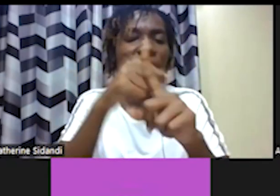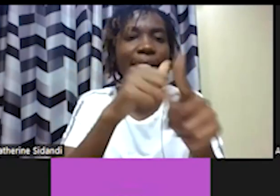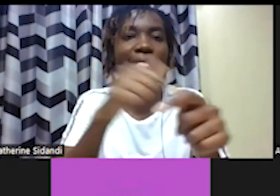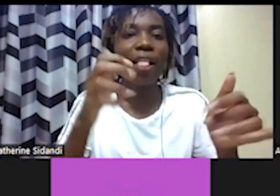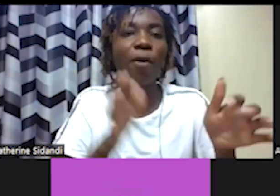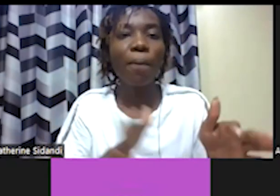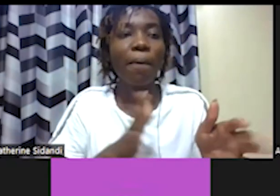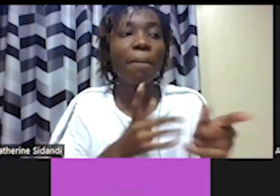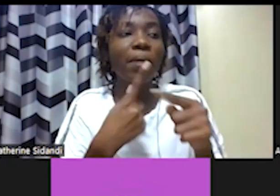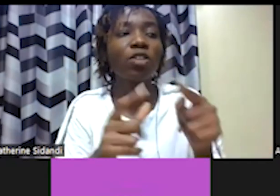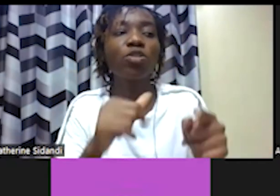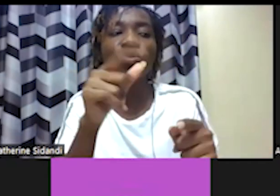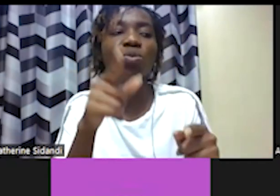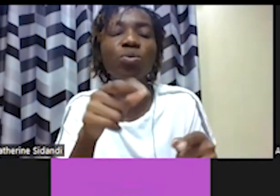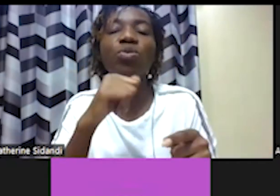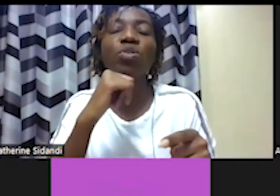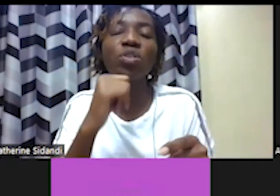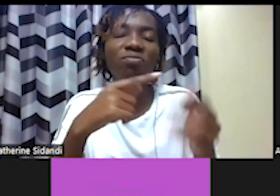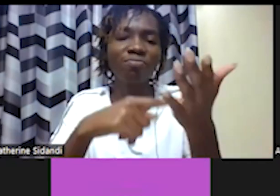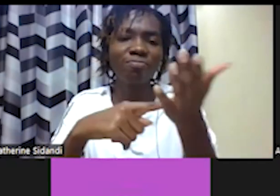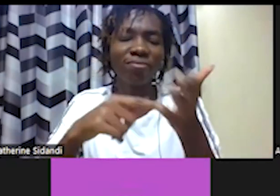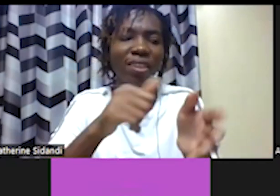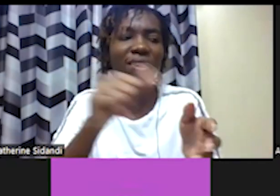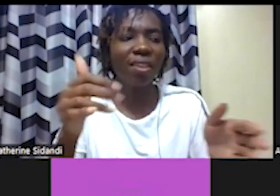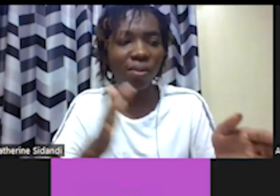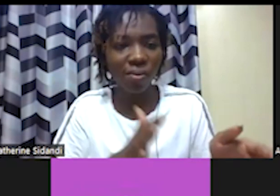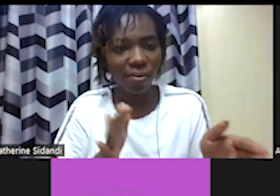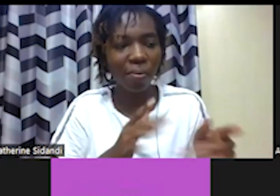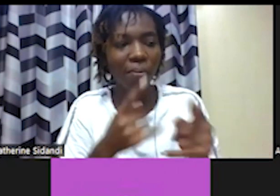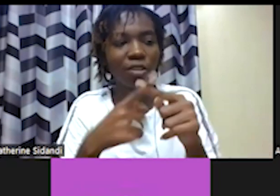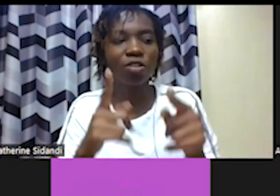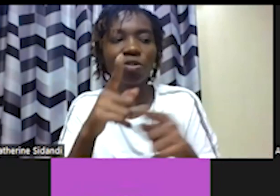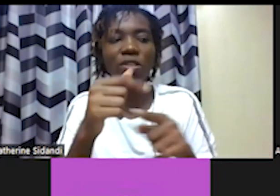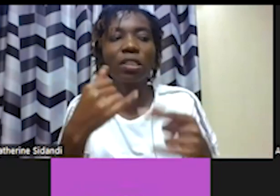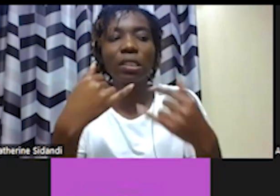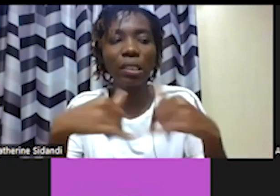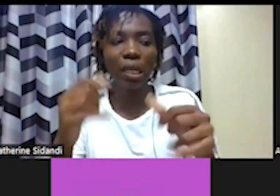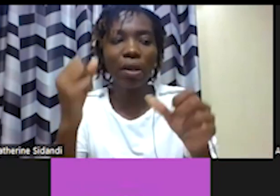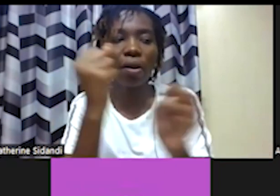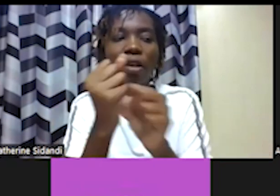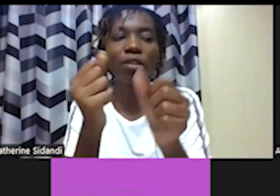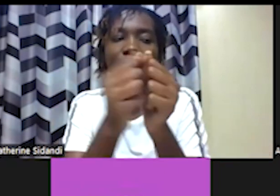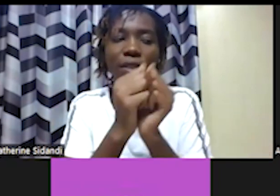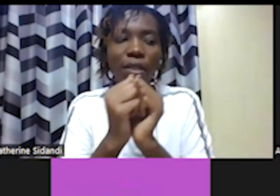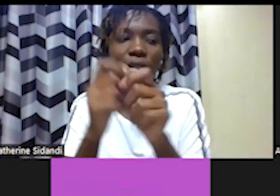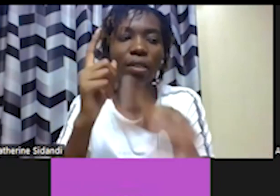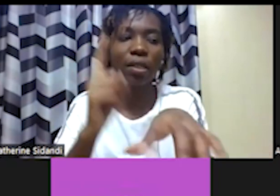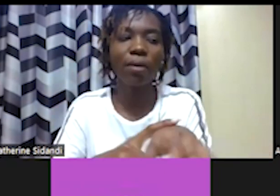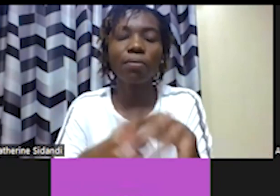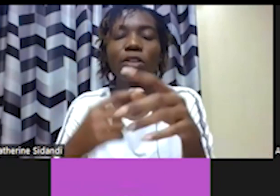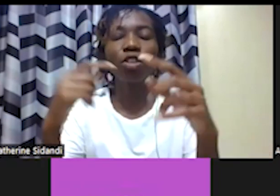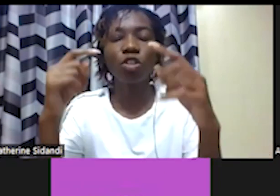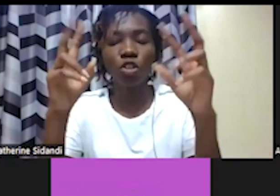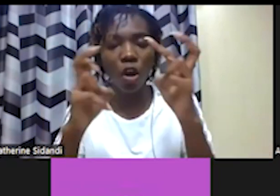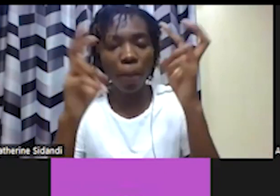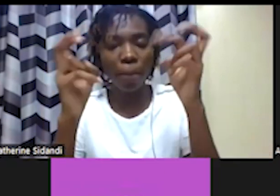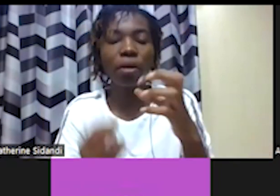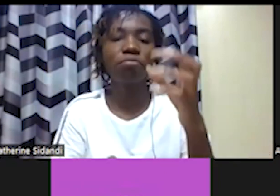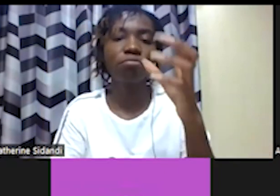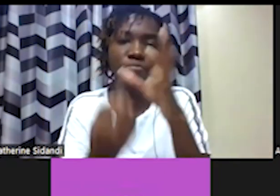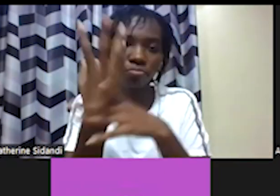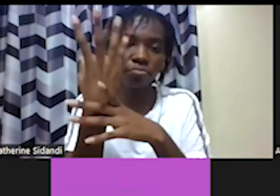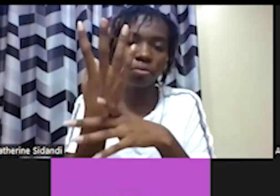don't discuss about it. Try to evade. How to deal with when that topic is brought up.